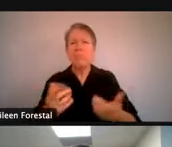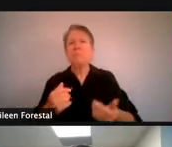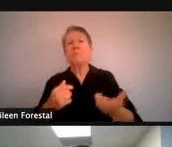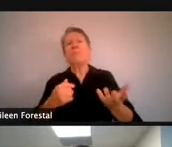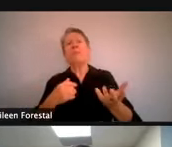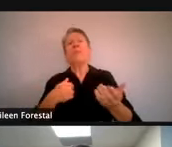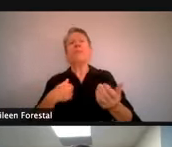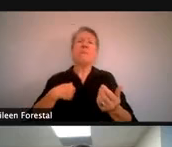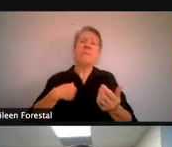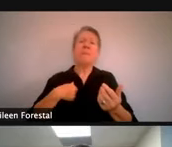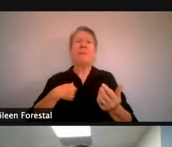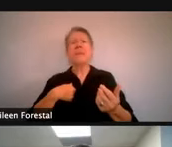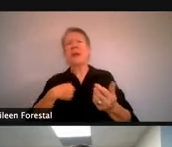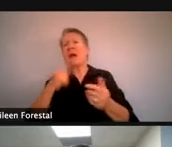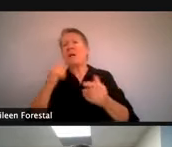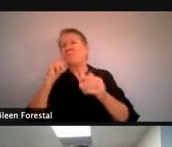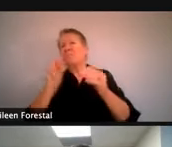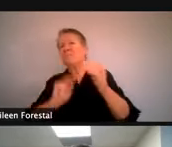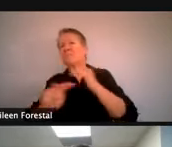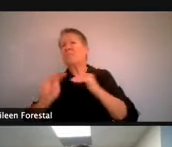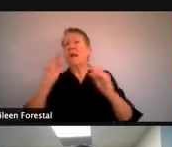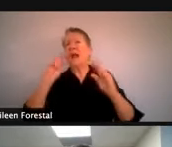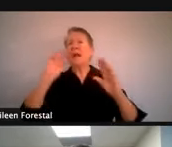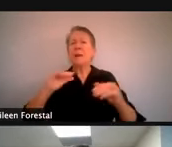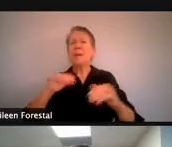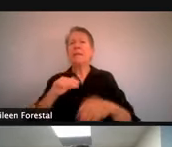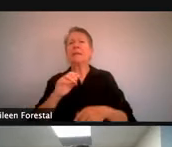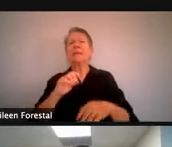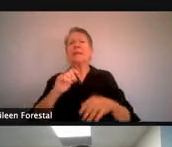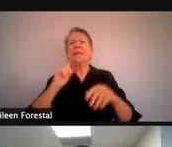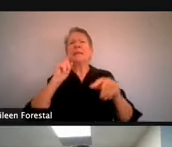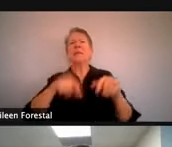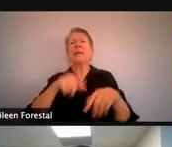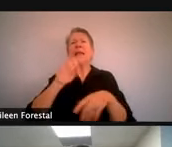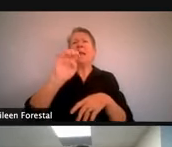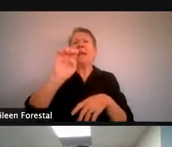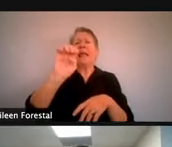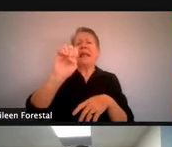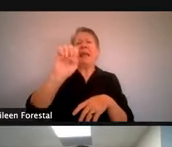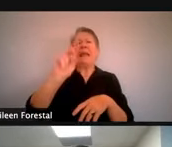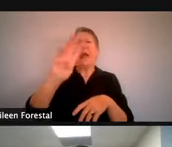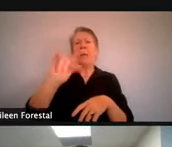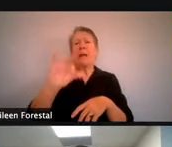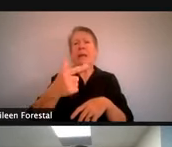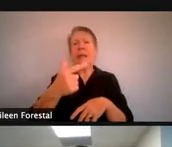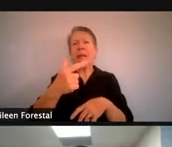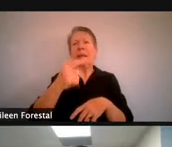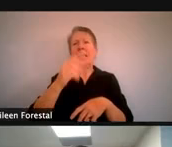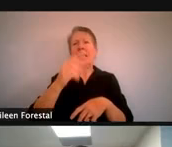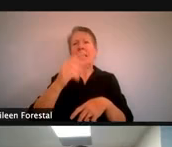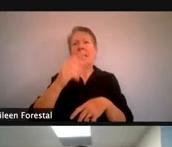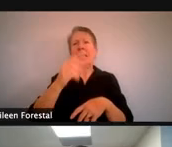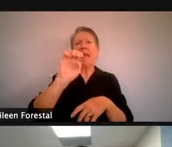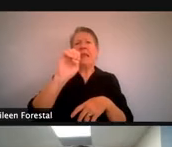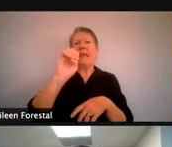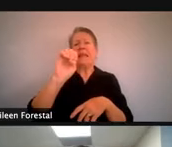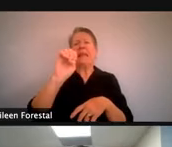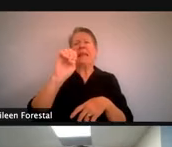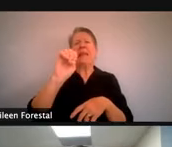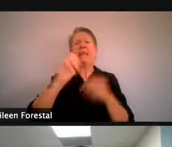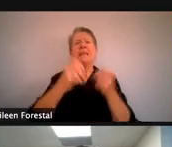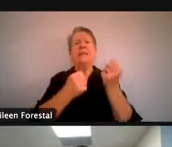enabling legislation plus or minus looks a lot like the legislation that we had tried to pass a year and a half